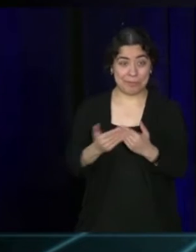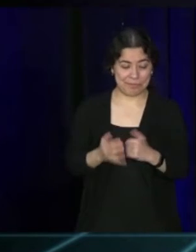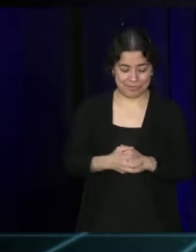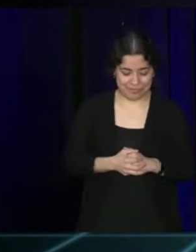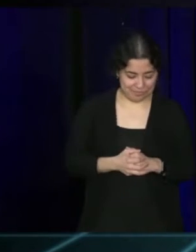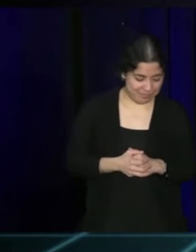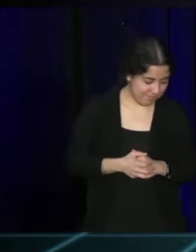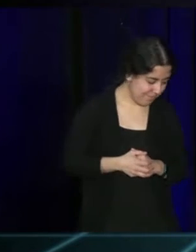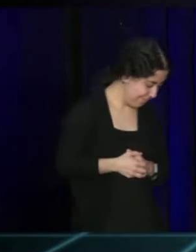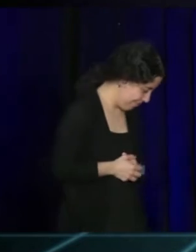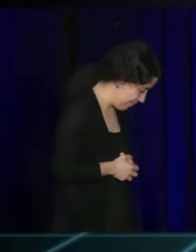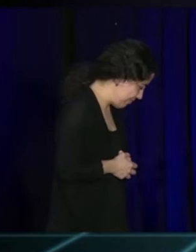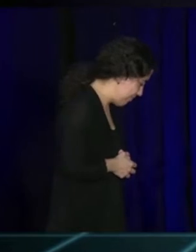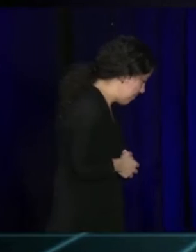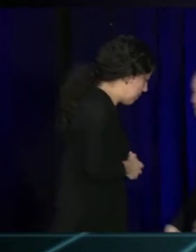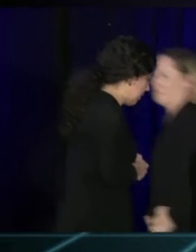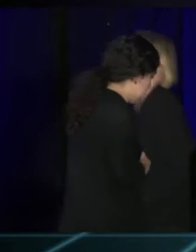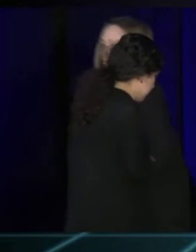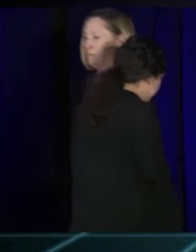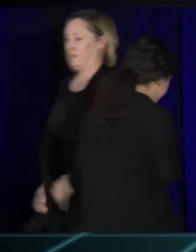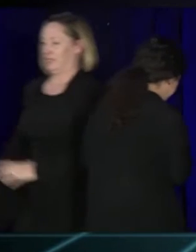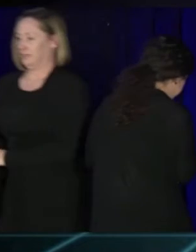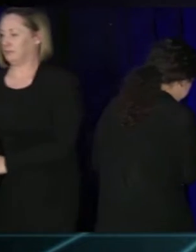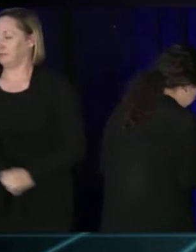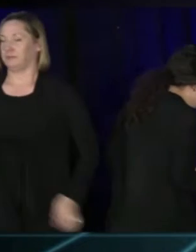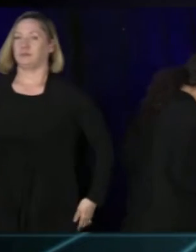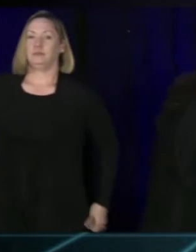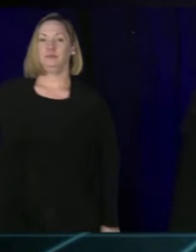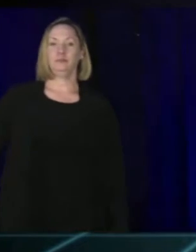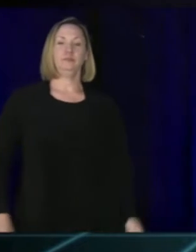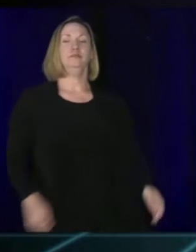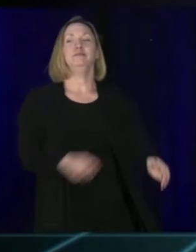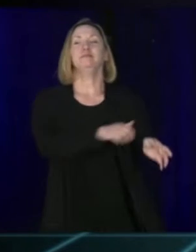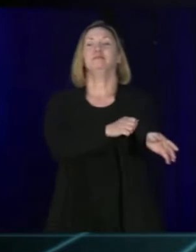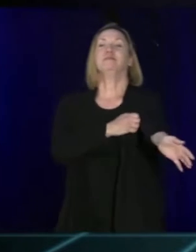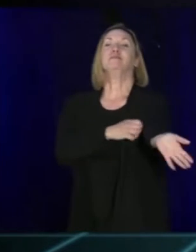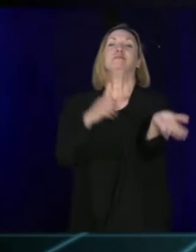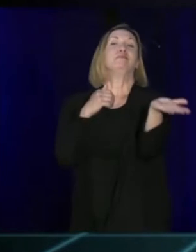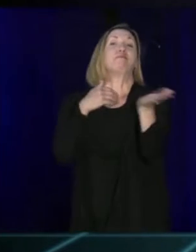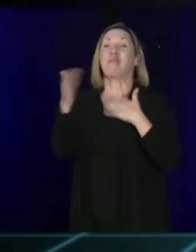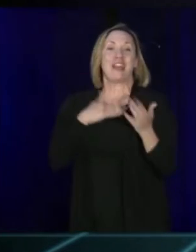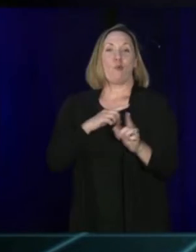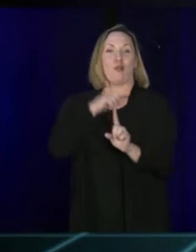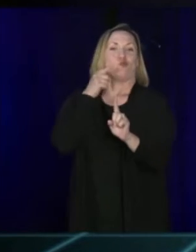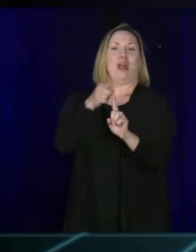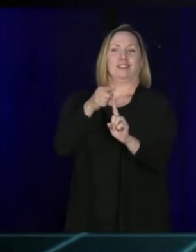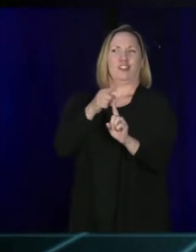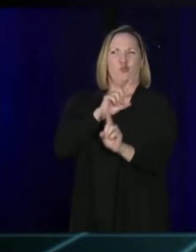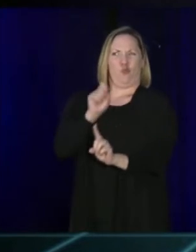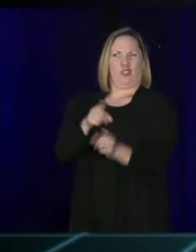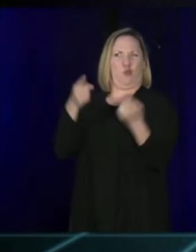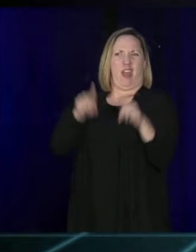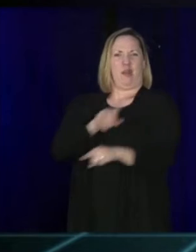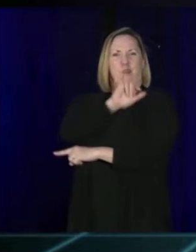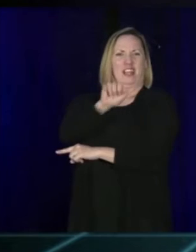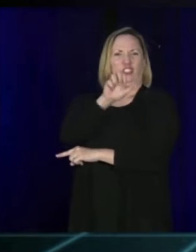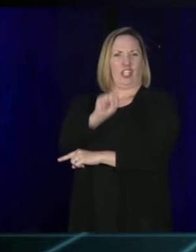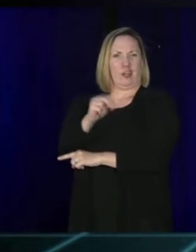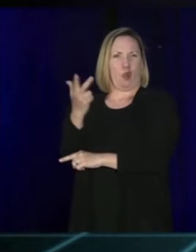what I'm getting at is, I think the first question we should ask Chris is like, what happened on January 13th? My guess is there was a